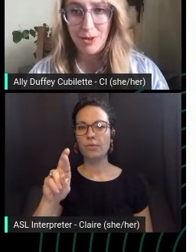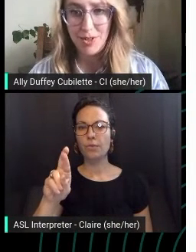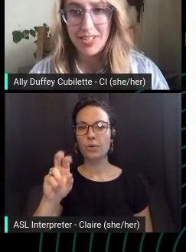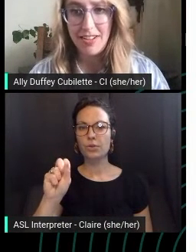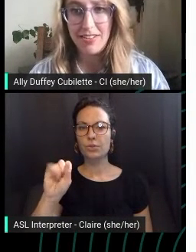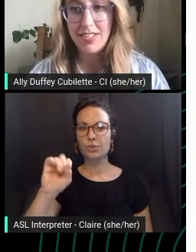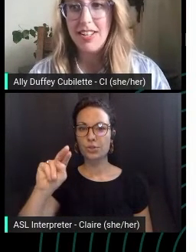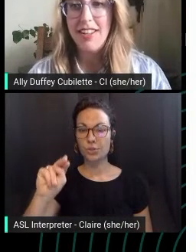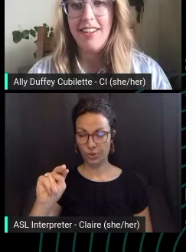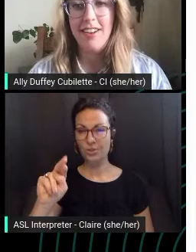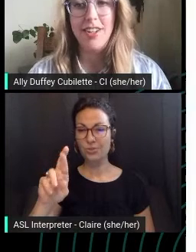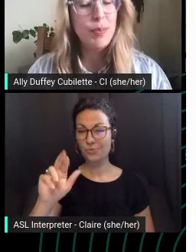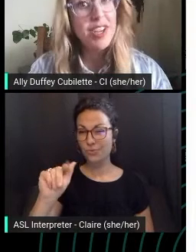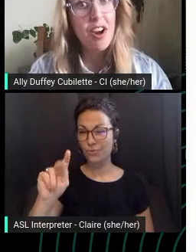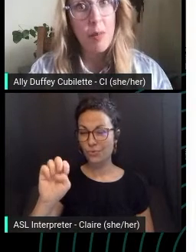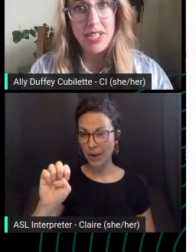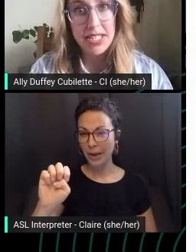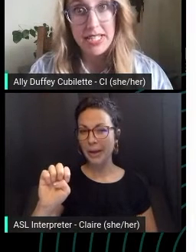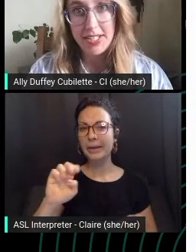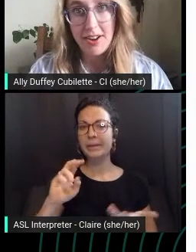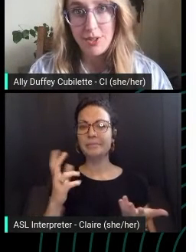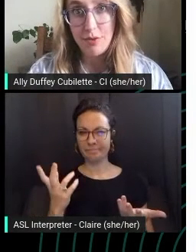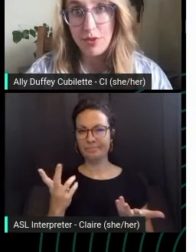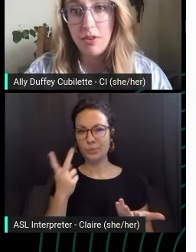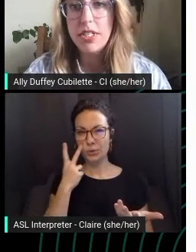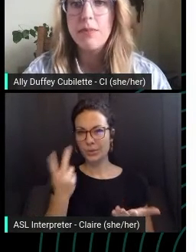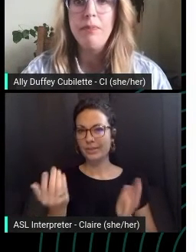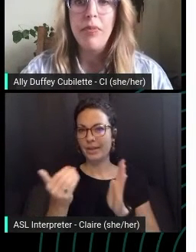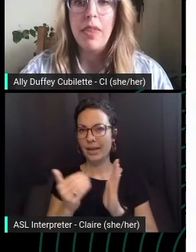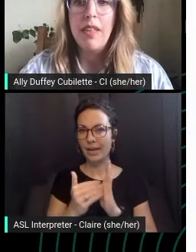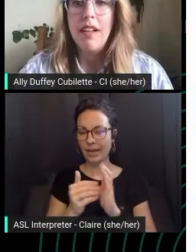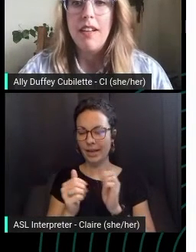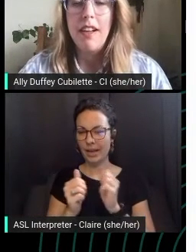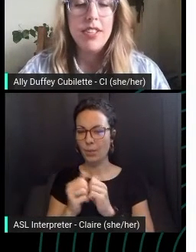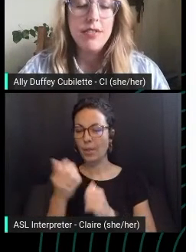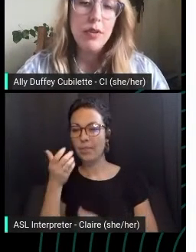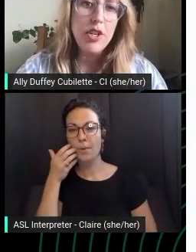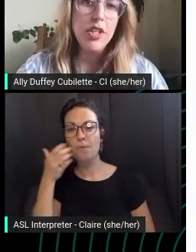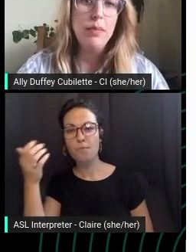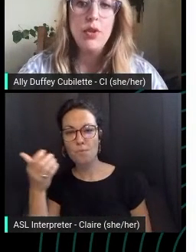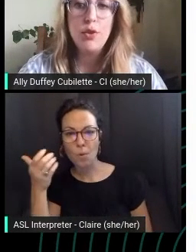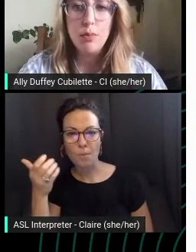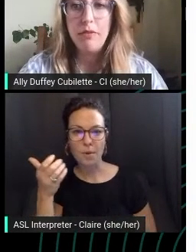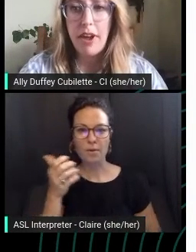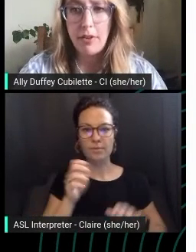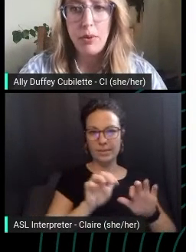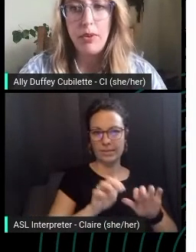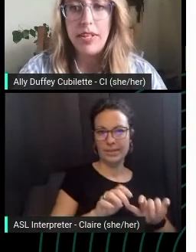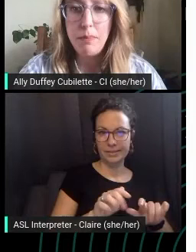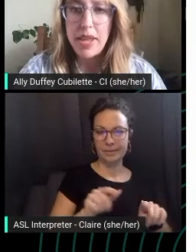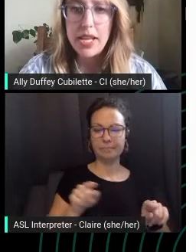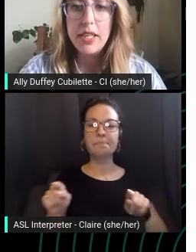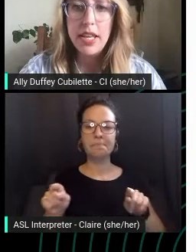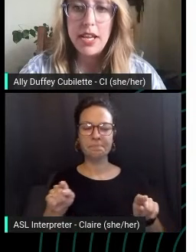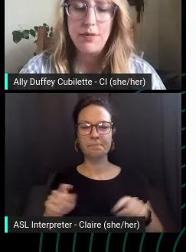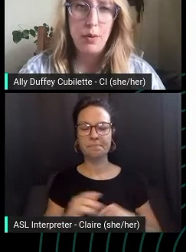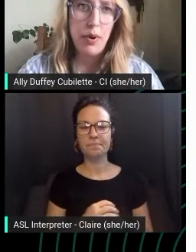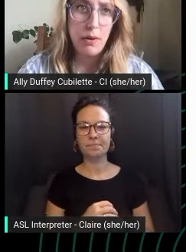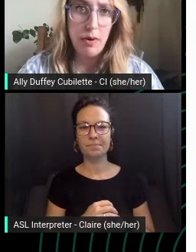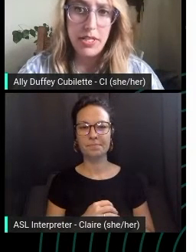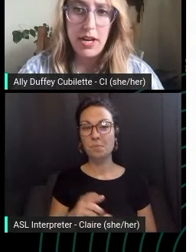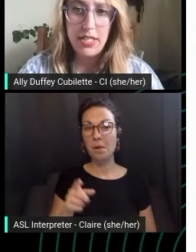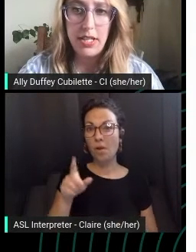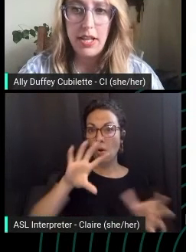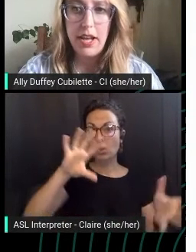very similar to this. It's pretty common to see these kinds of results. And this information can be super valuable in making the case